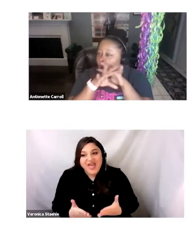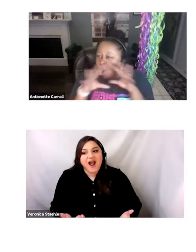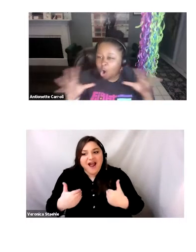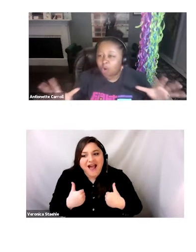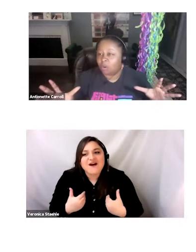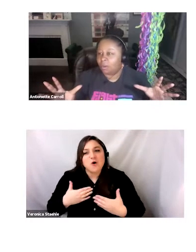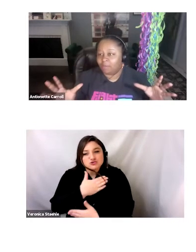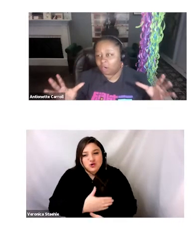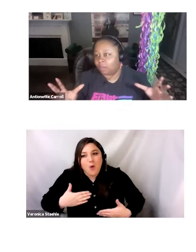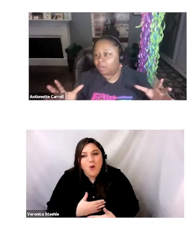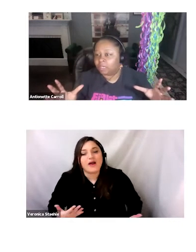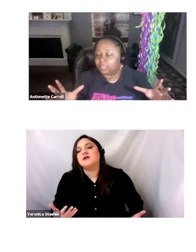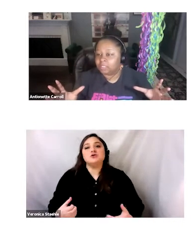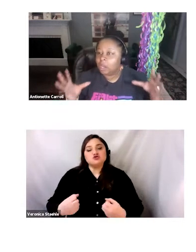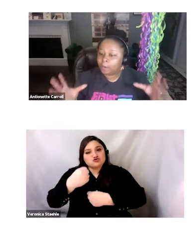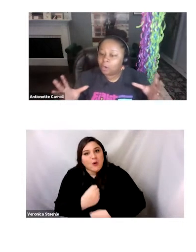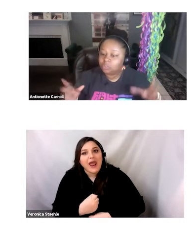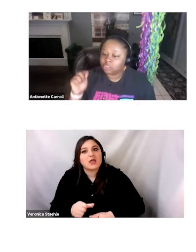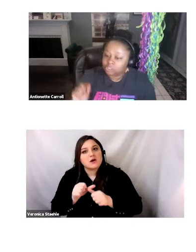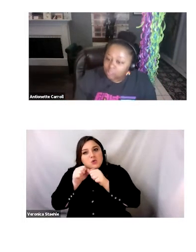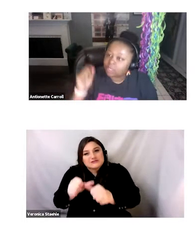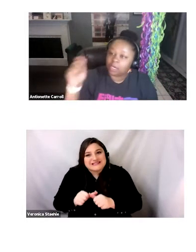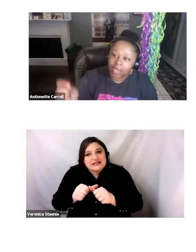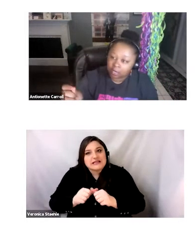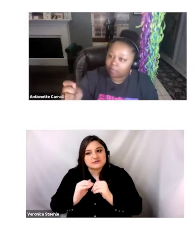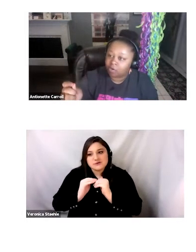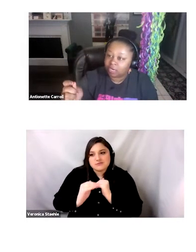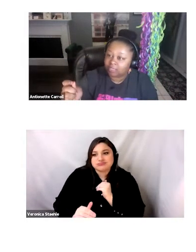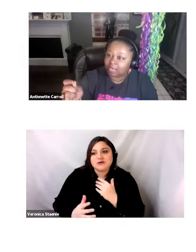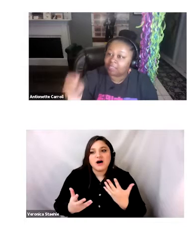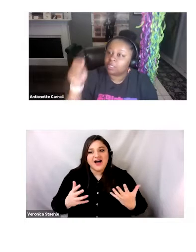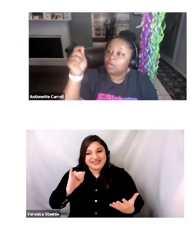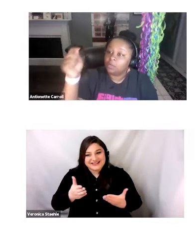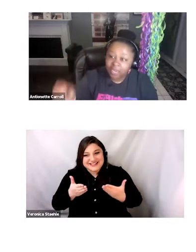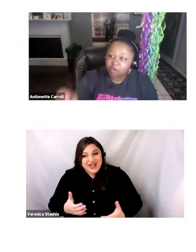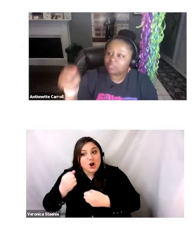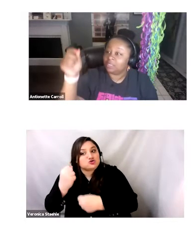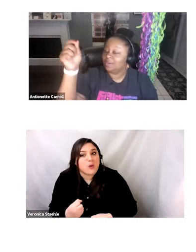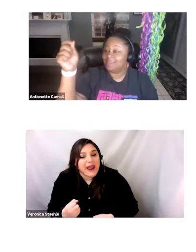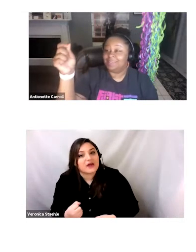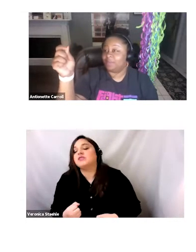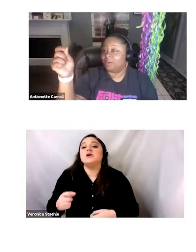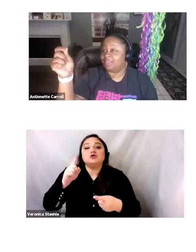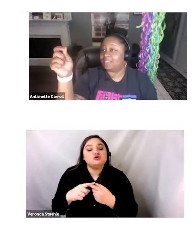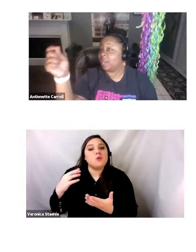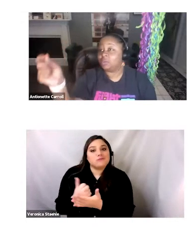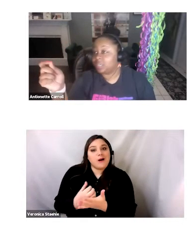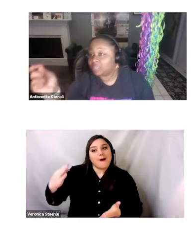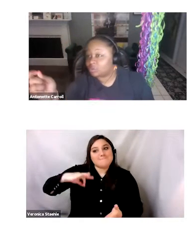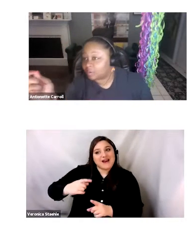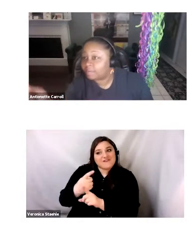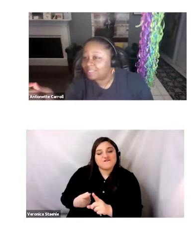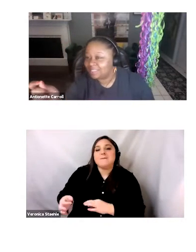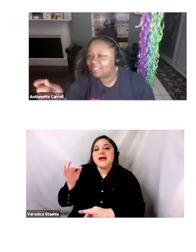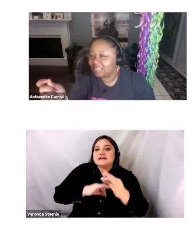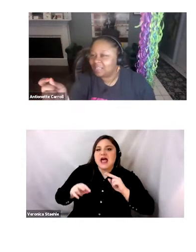in all of our communities, opposed to just looking at communities as here's the different scarcities